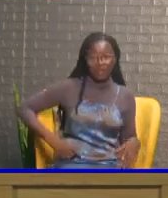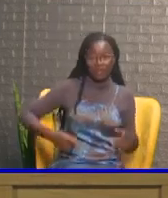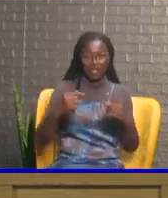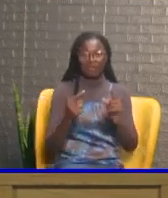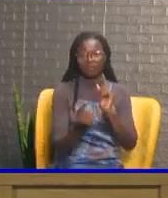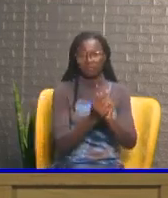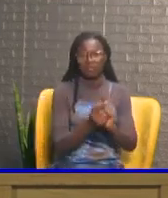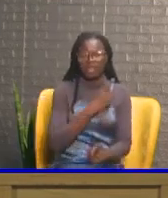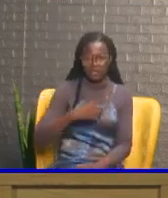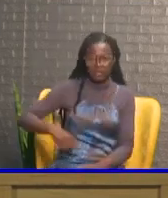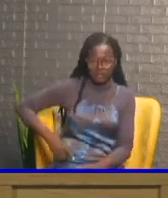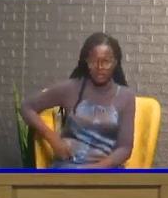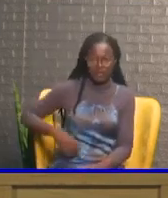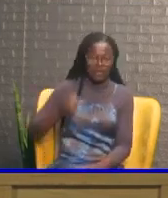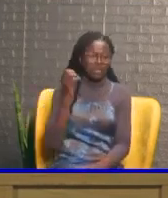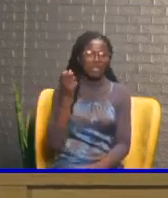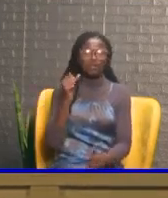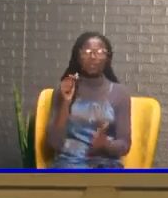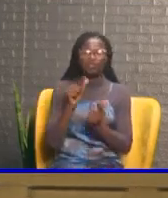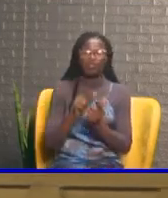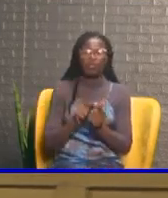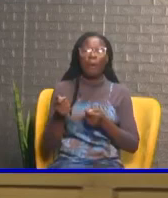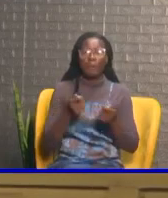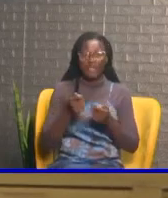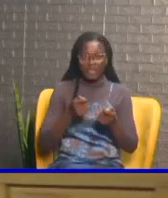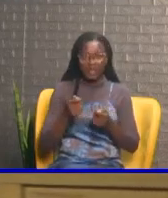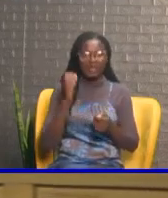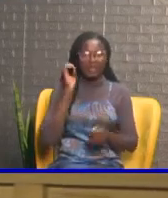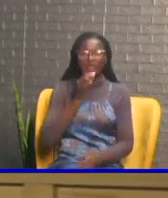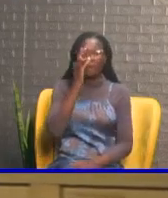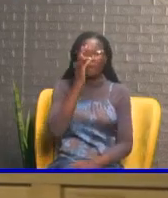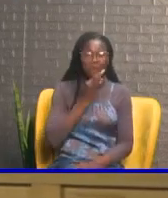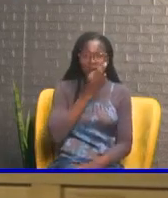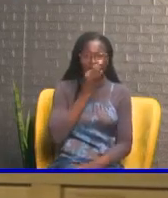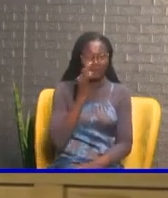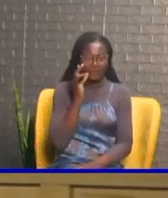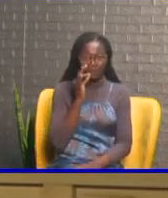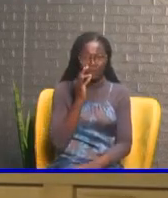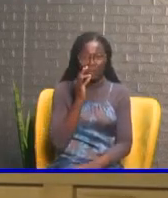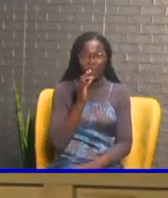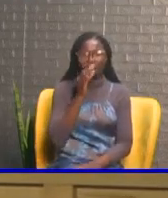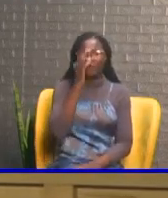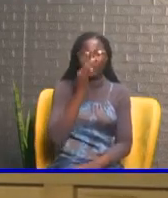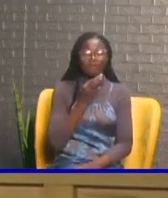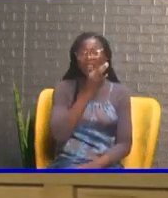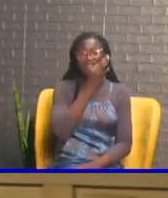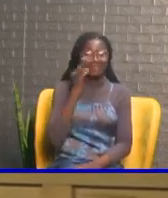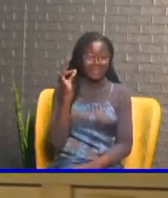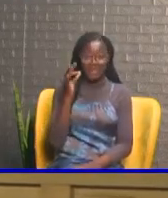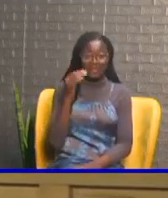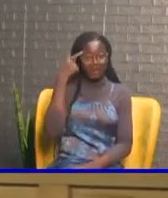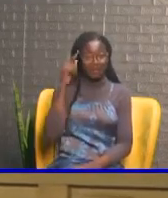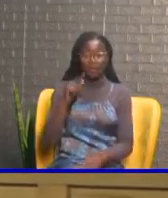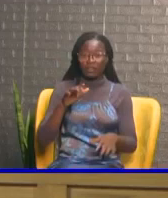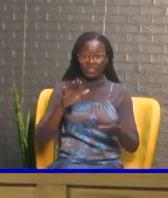David was low maintenance. He fasted. Wait a minute. Fasted for the child. The